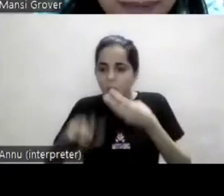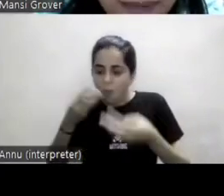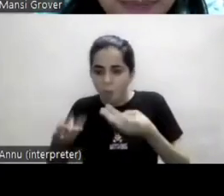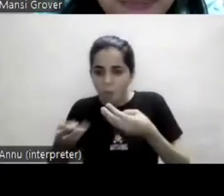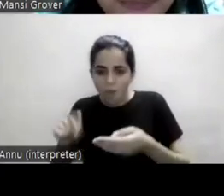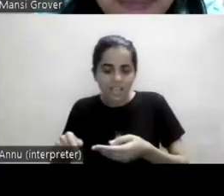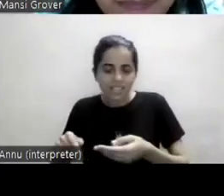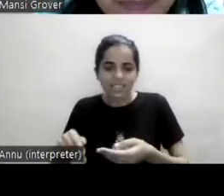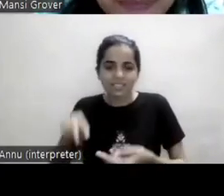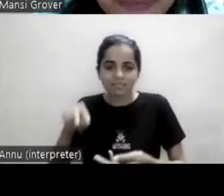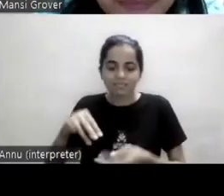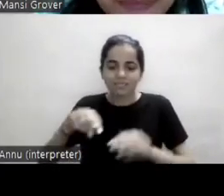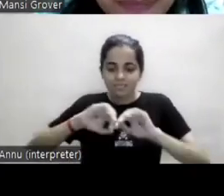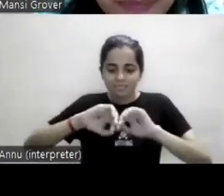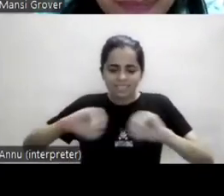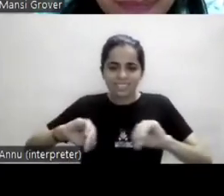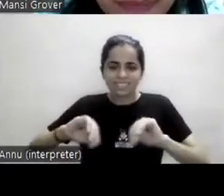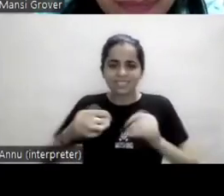side.